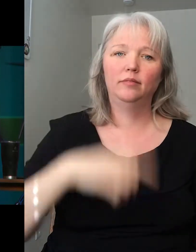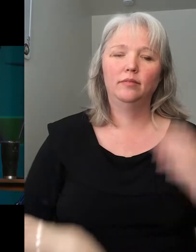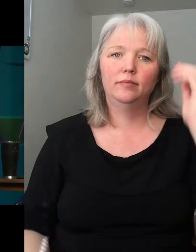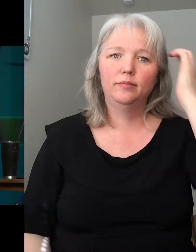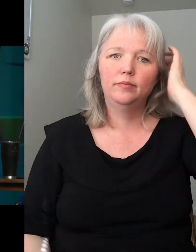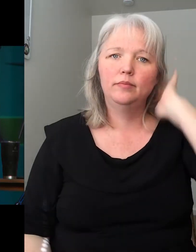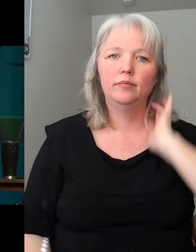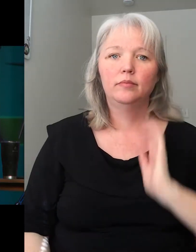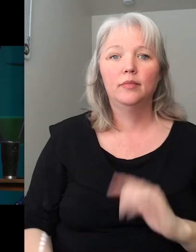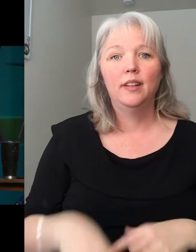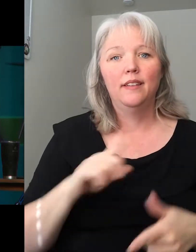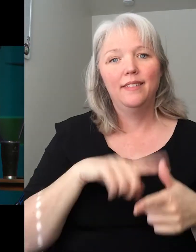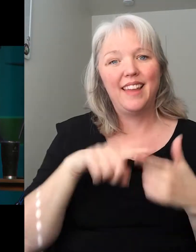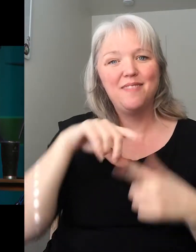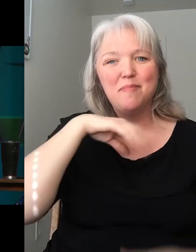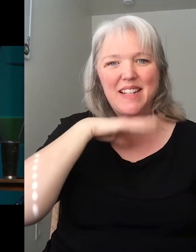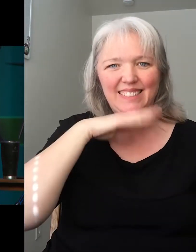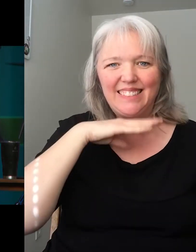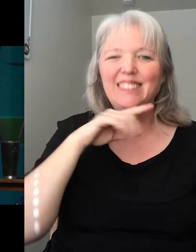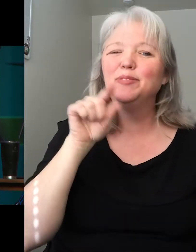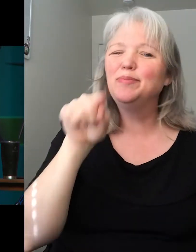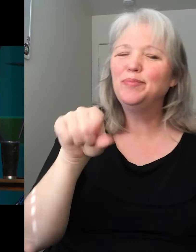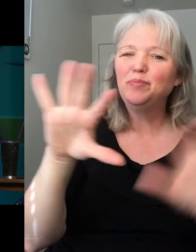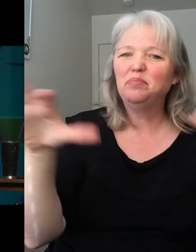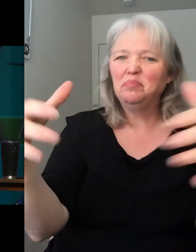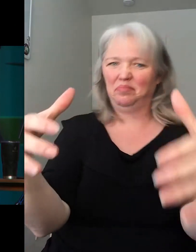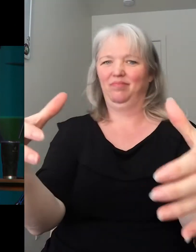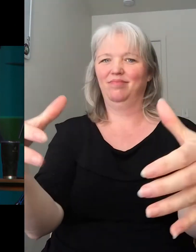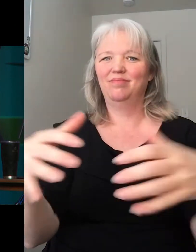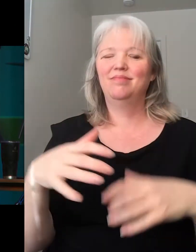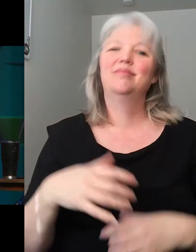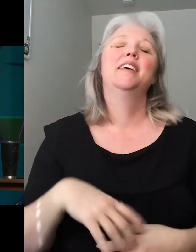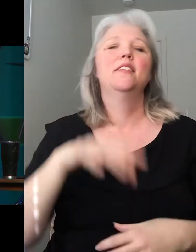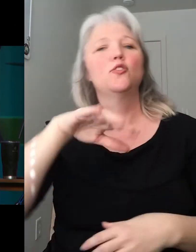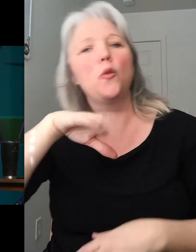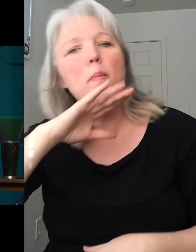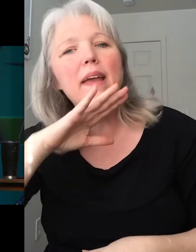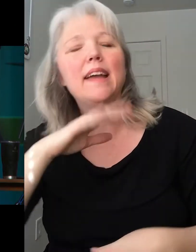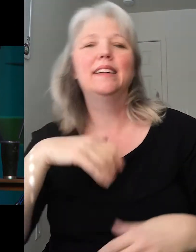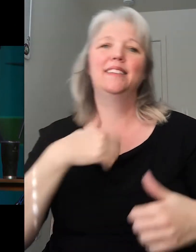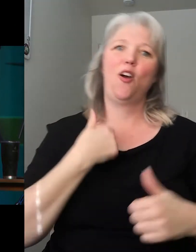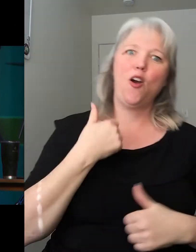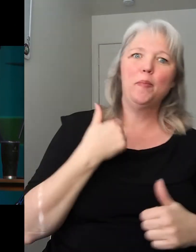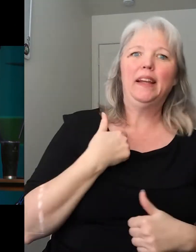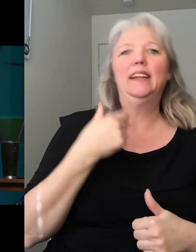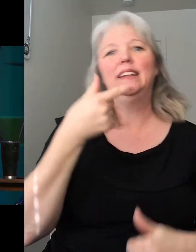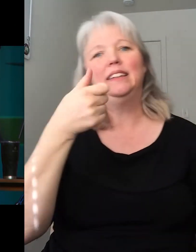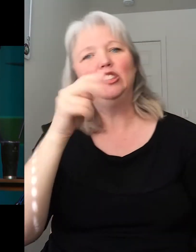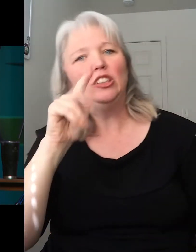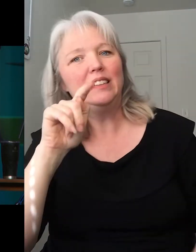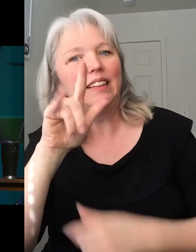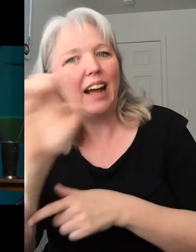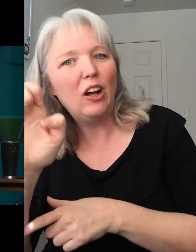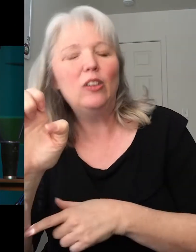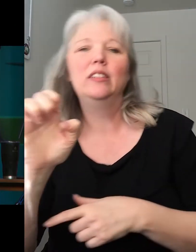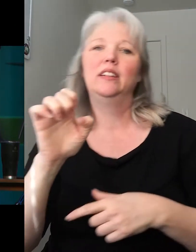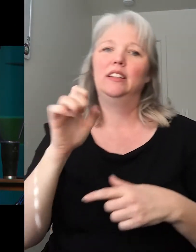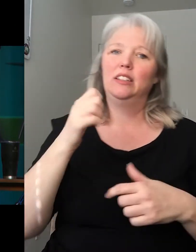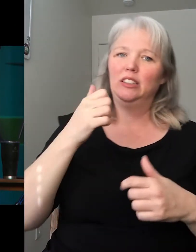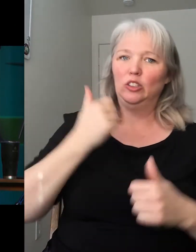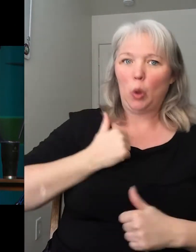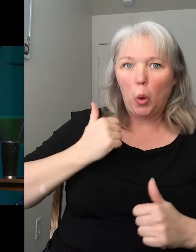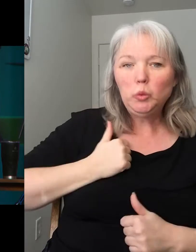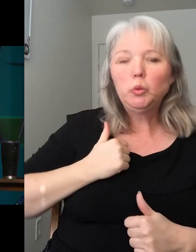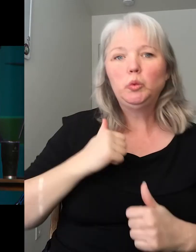God. Well, then there's the pigs. So the pigs, the army, the Gentiles, the soldier, and the